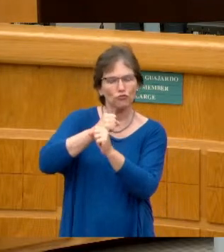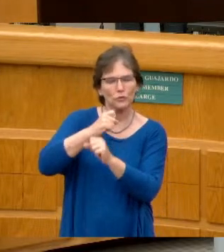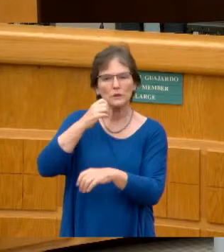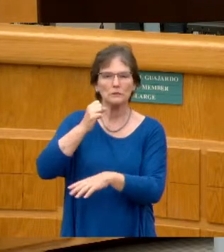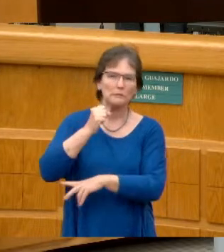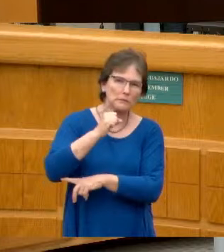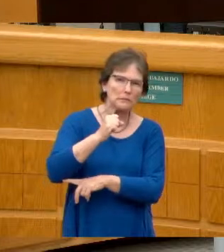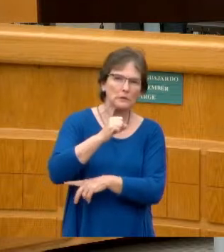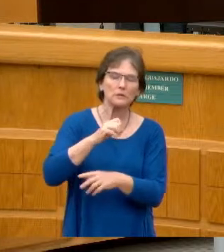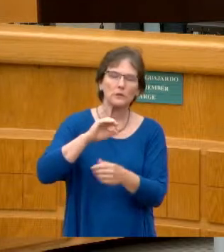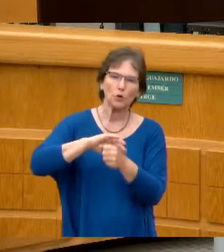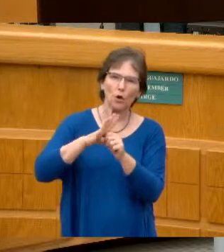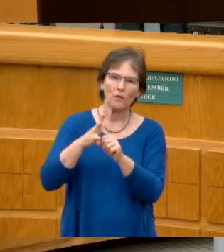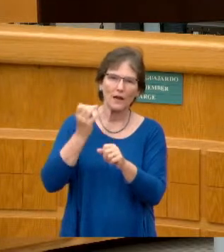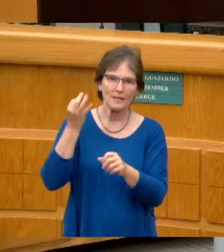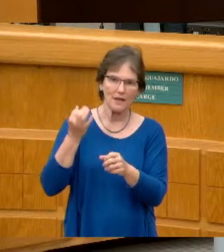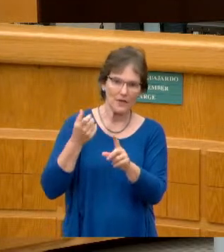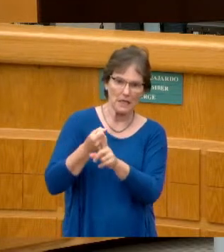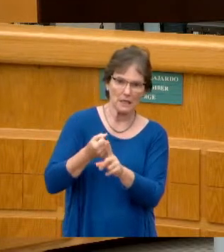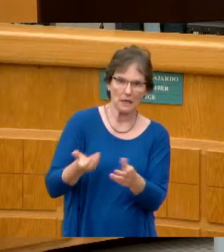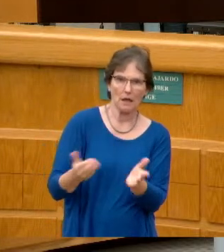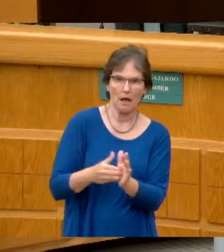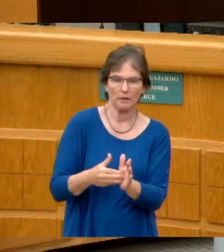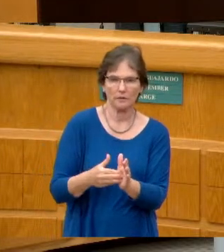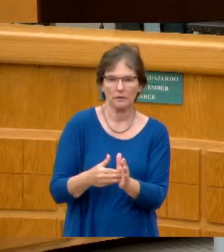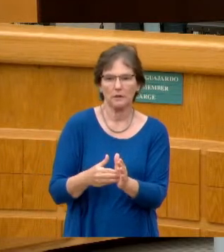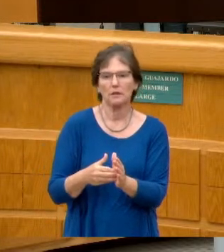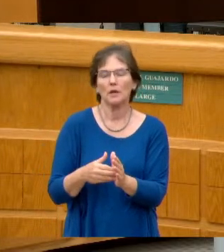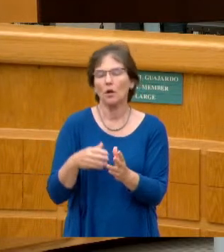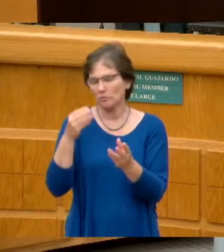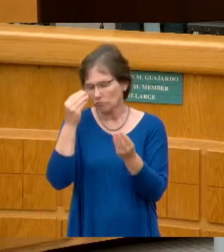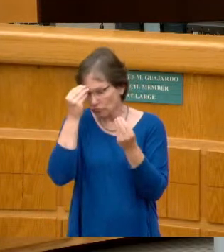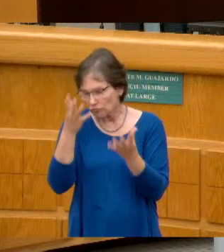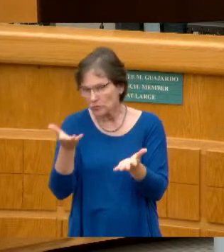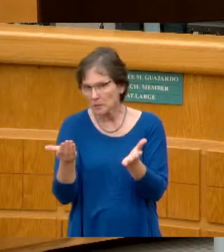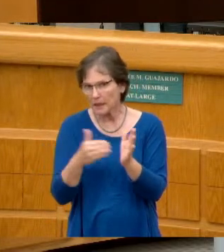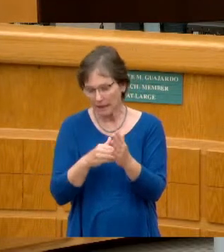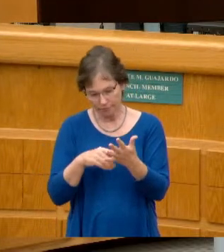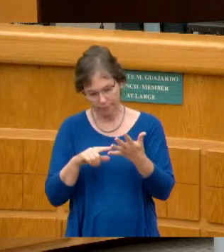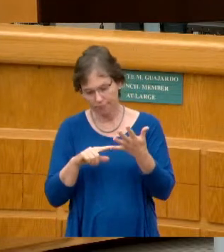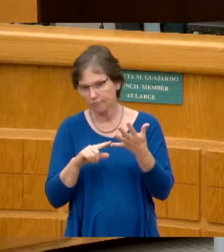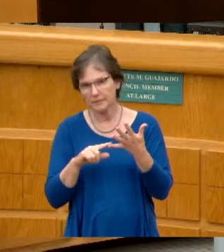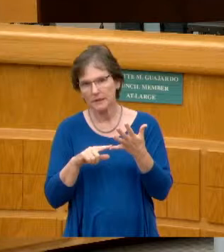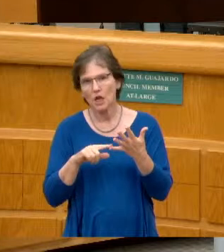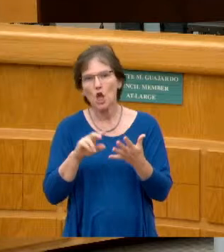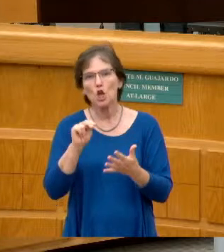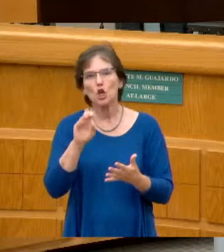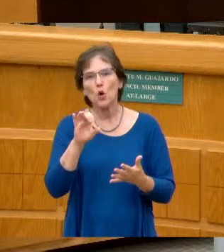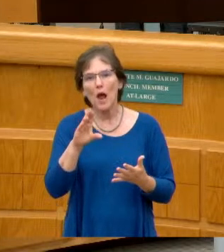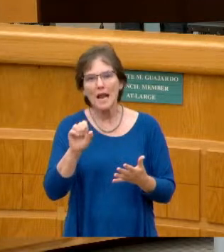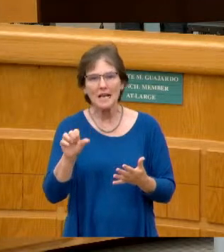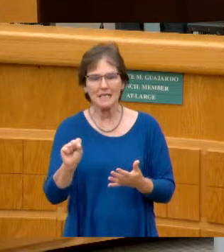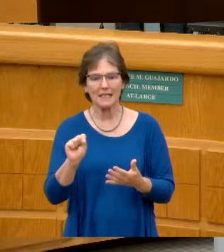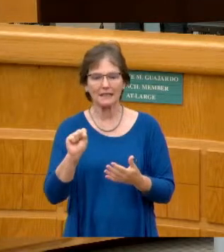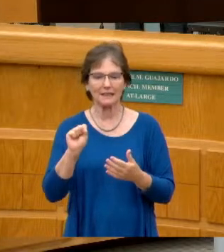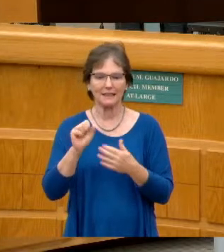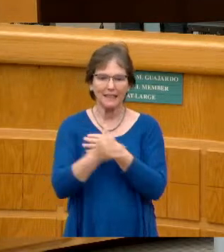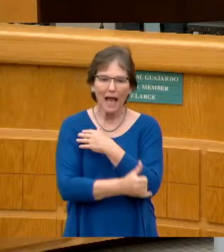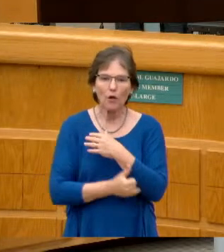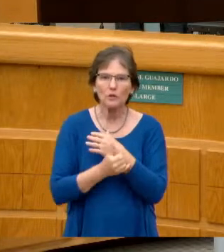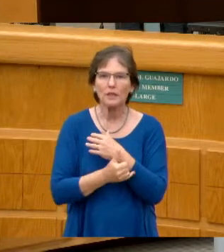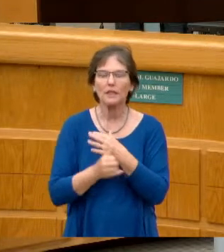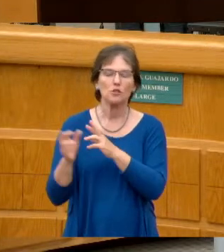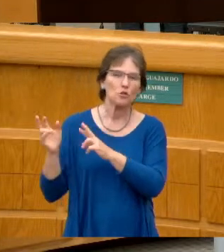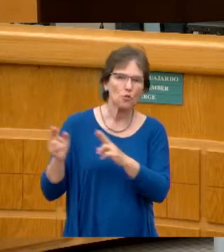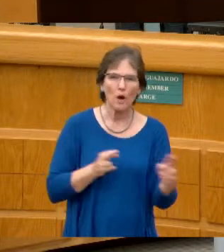be vaccinated. Now, these are incredible structural improvements in our county healthcare system. And I'm really proud of the fact that we work